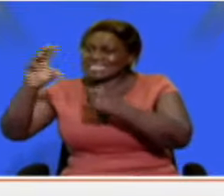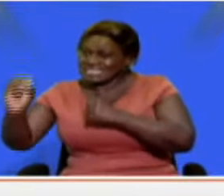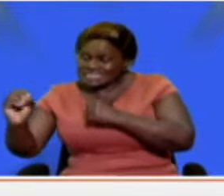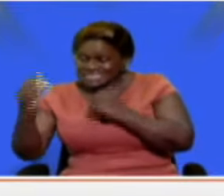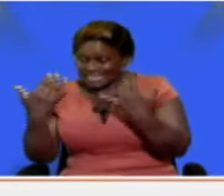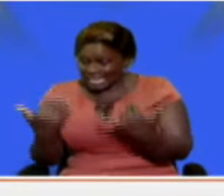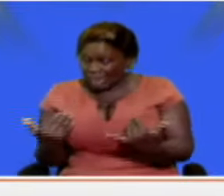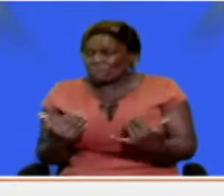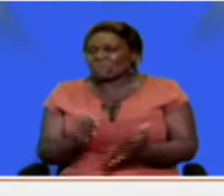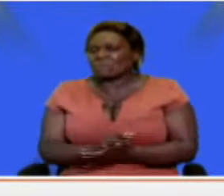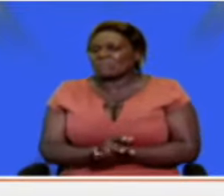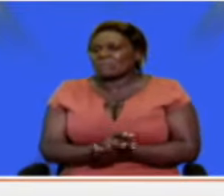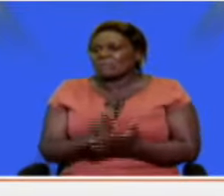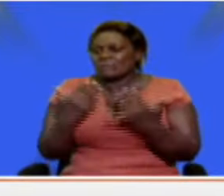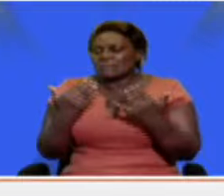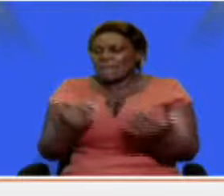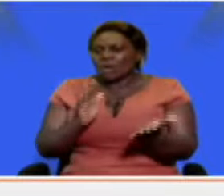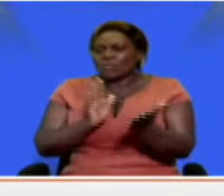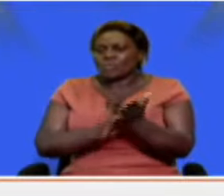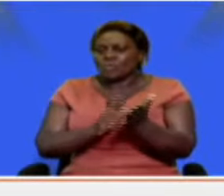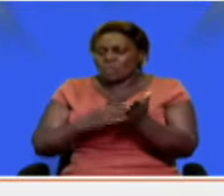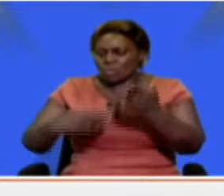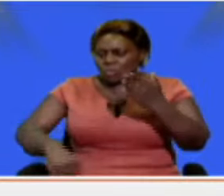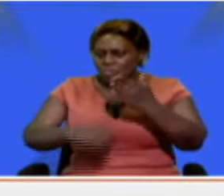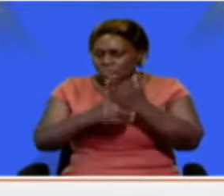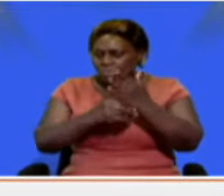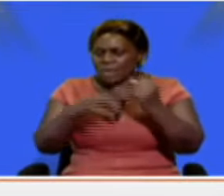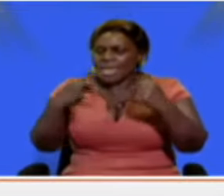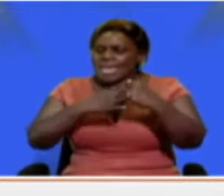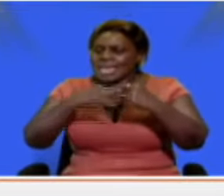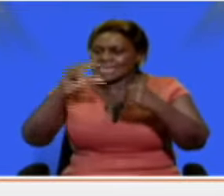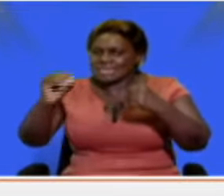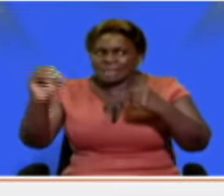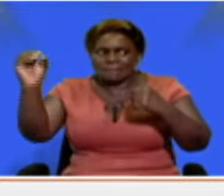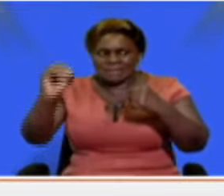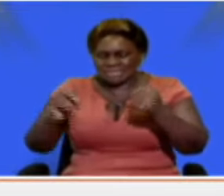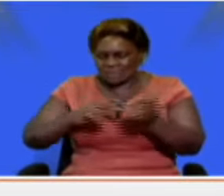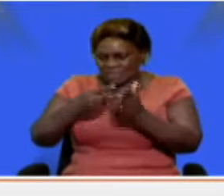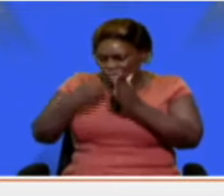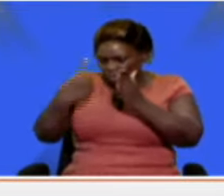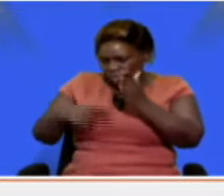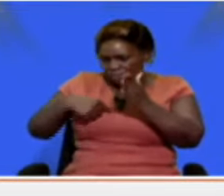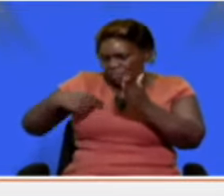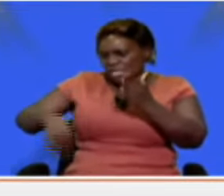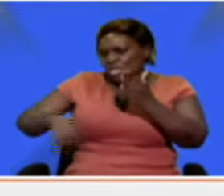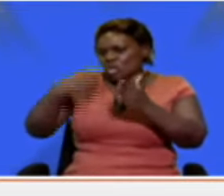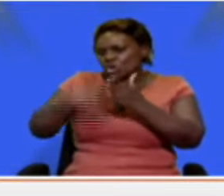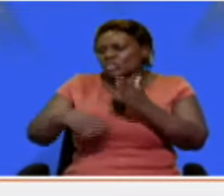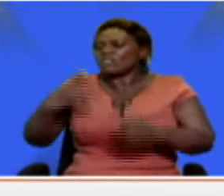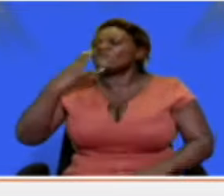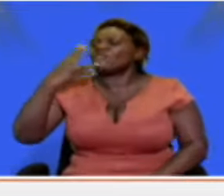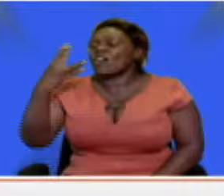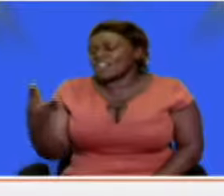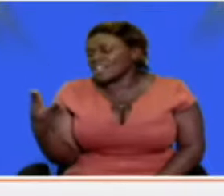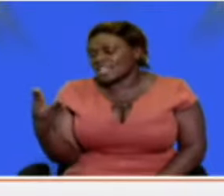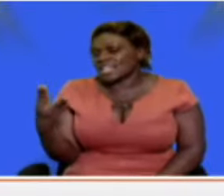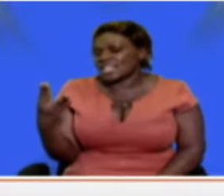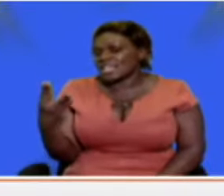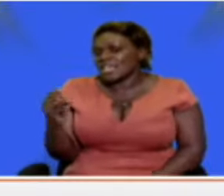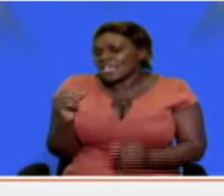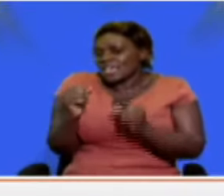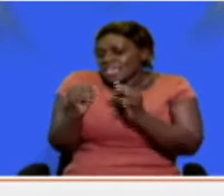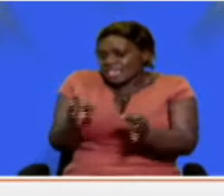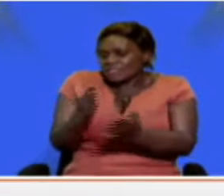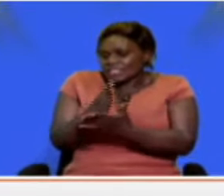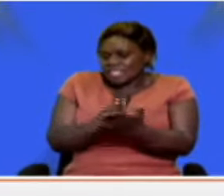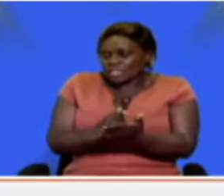shillings, right now the proposed excise increase is 80%, which means I will price it at 400 shillings. If